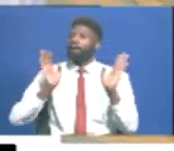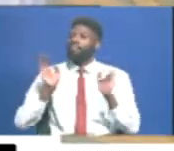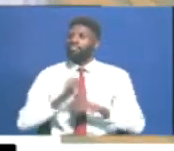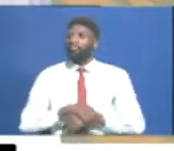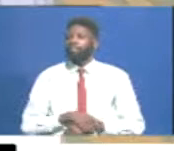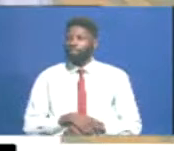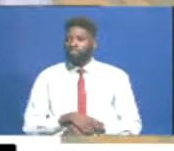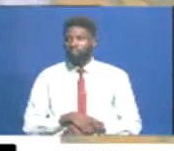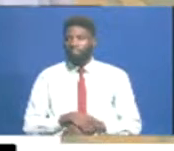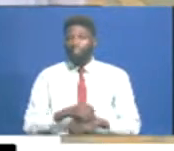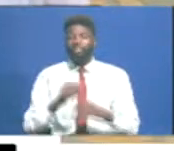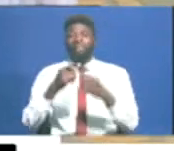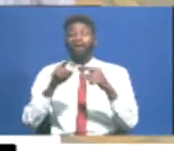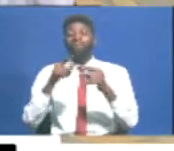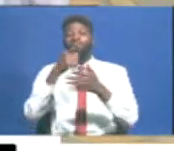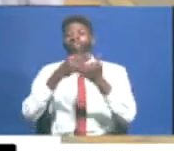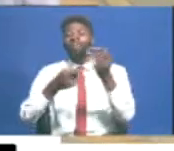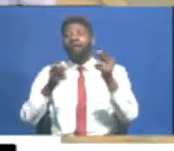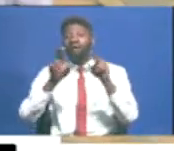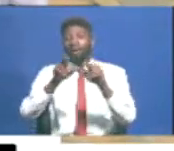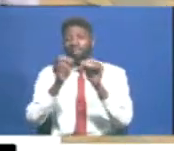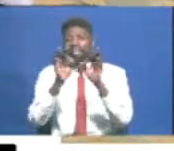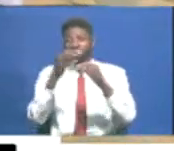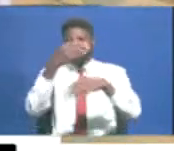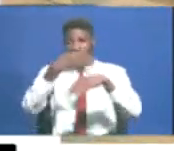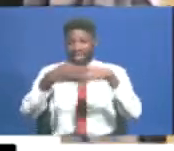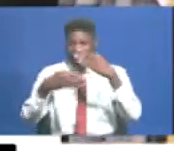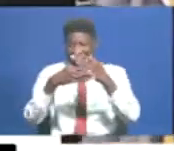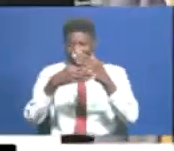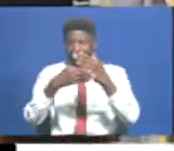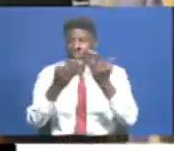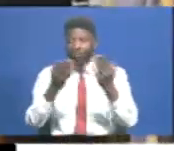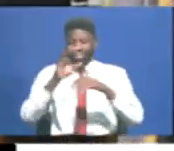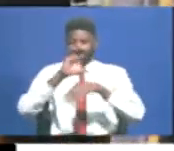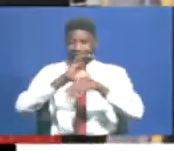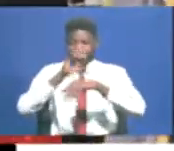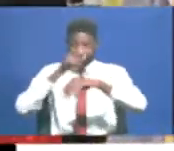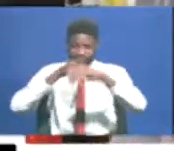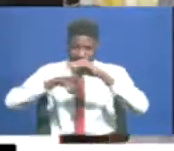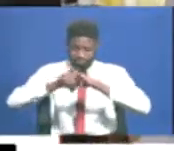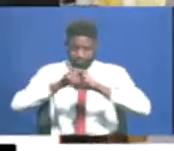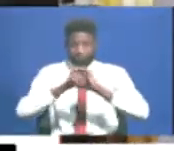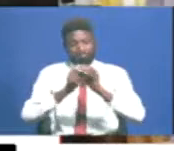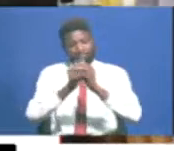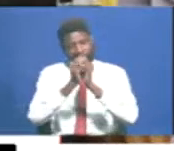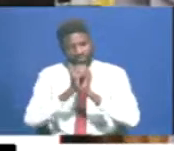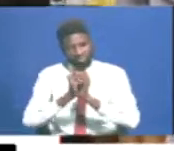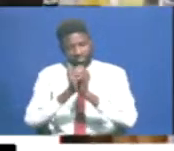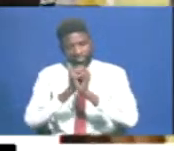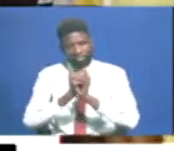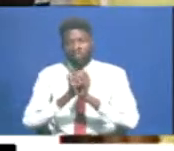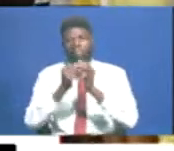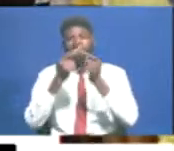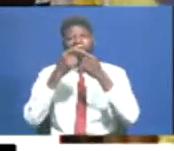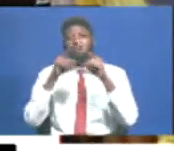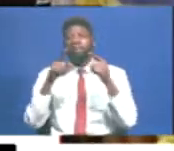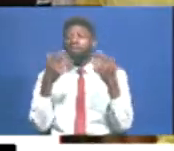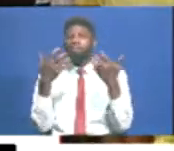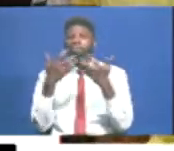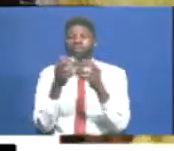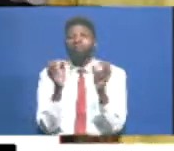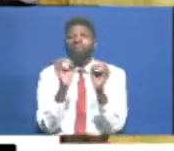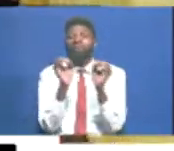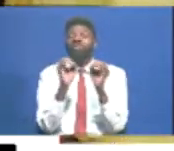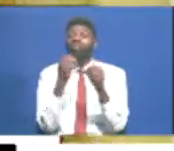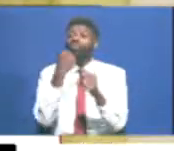But what happens when the building where Christian services are held is no longer effective? And what steps are taken before